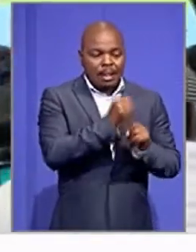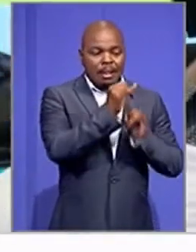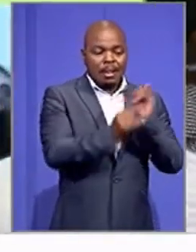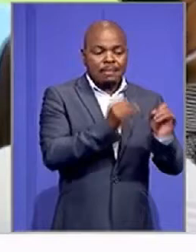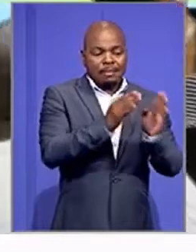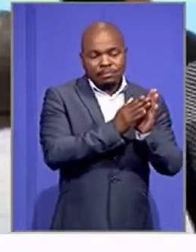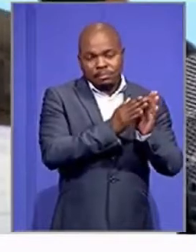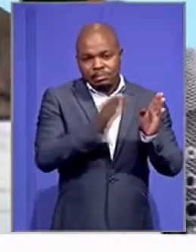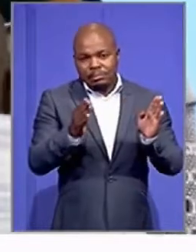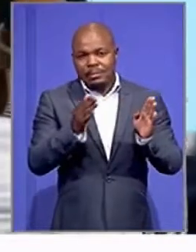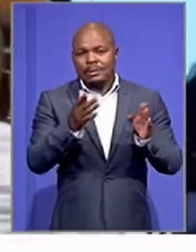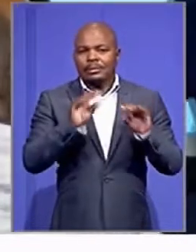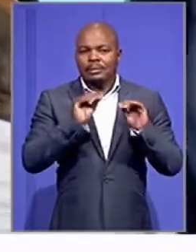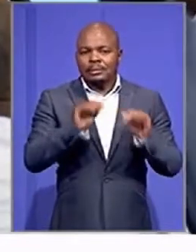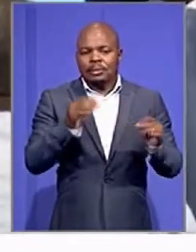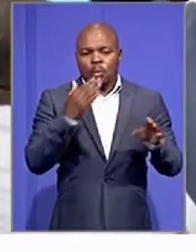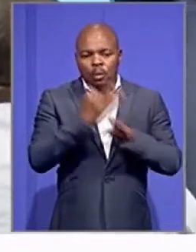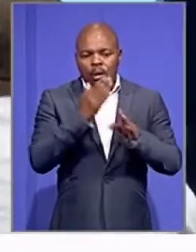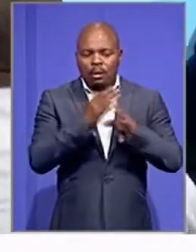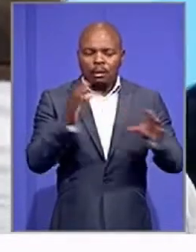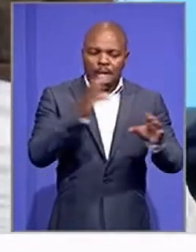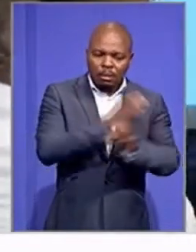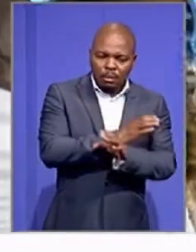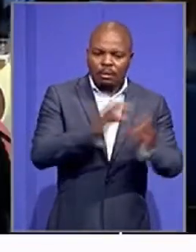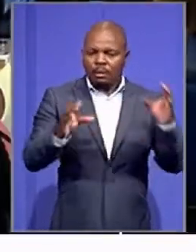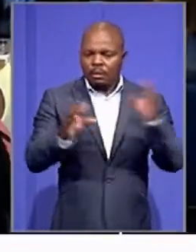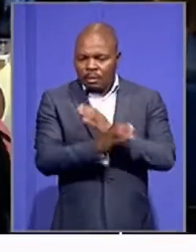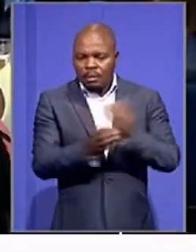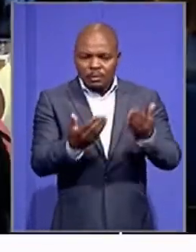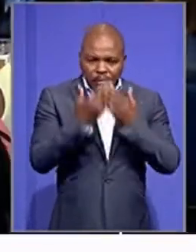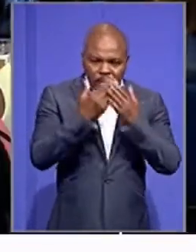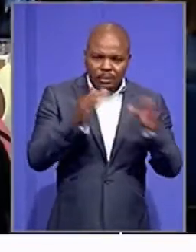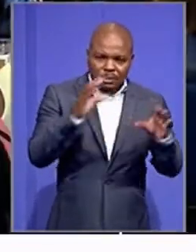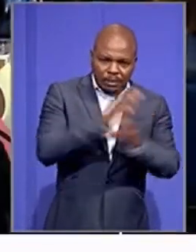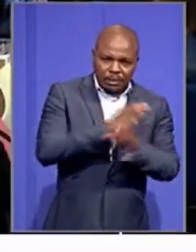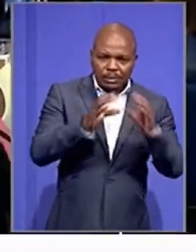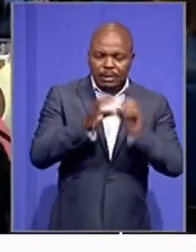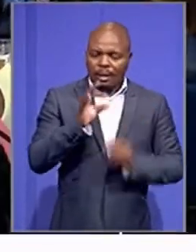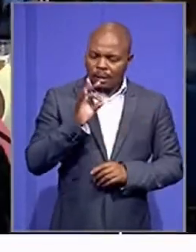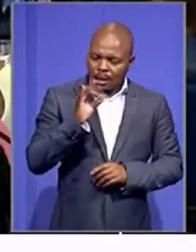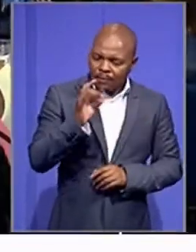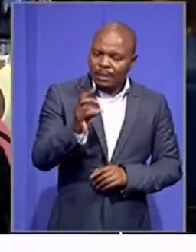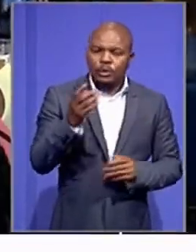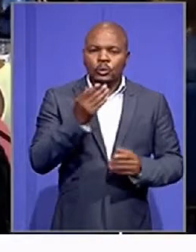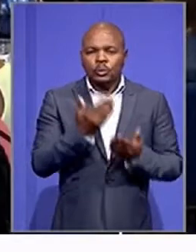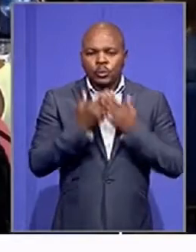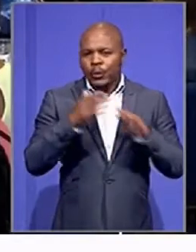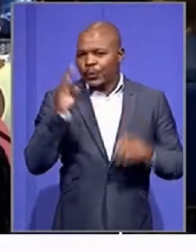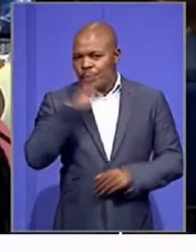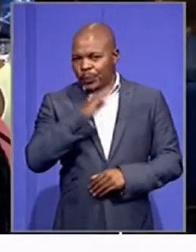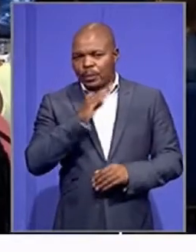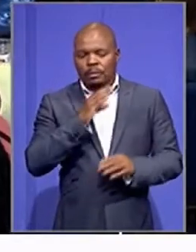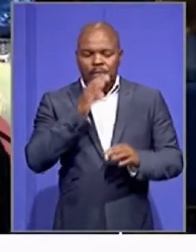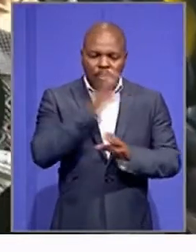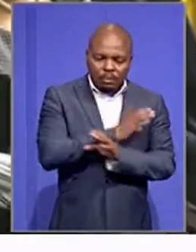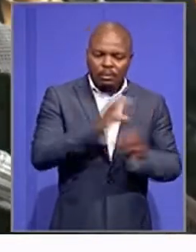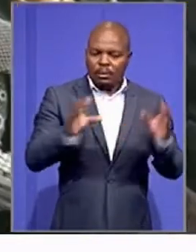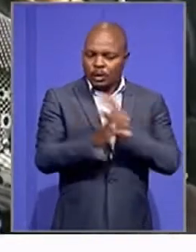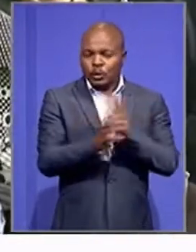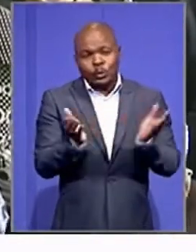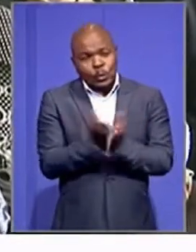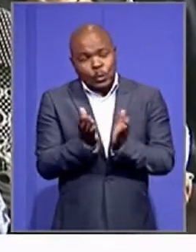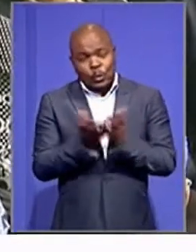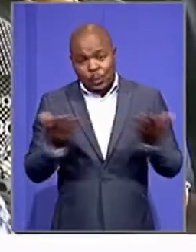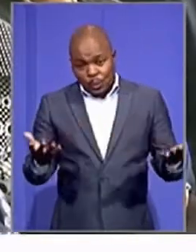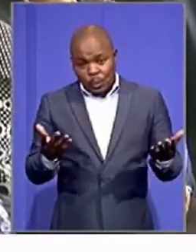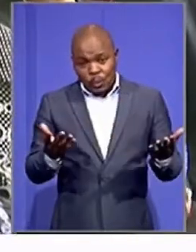to undergo rotational timetables where they would not go to school on a daily basis. They wouldn't have contact on a continuous basis